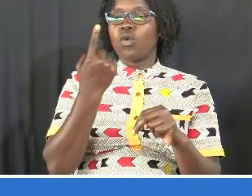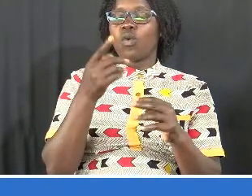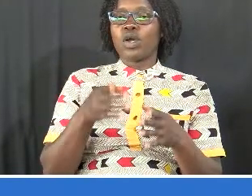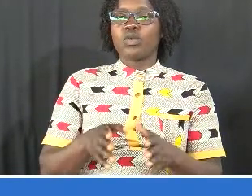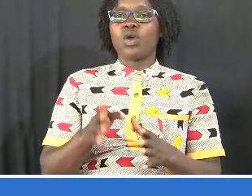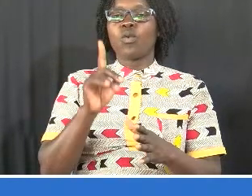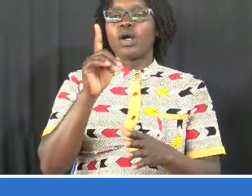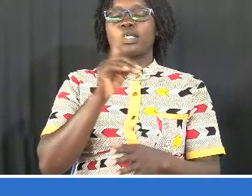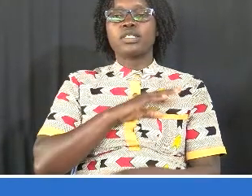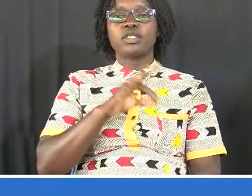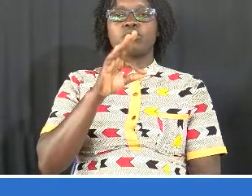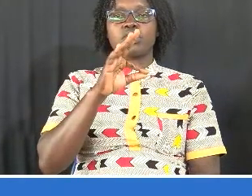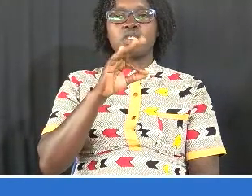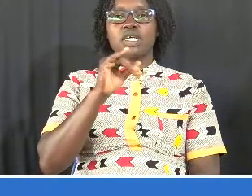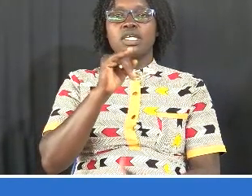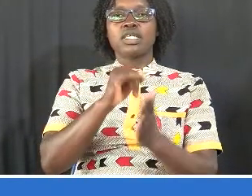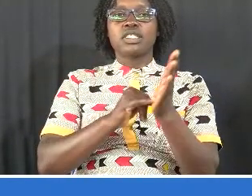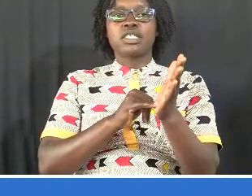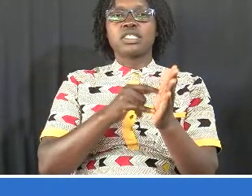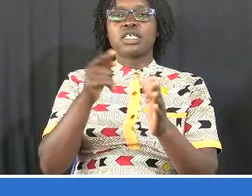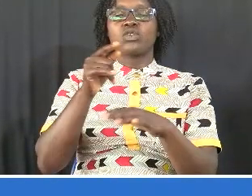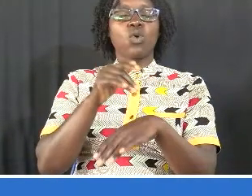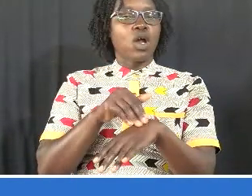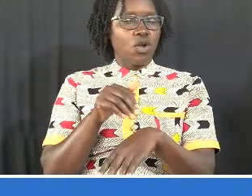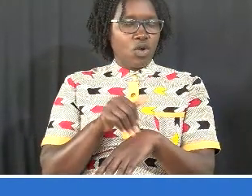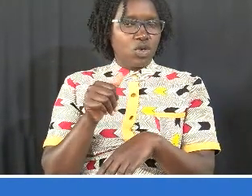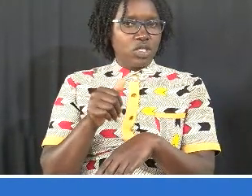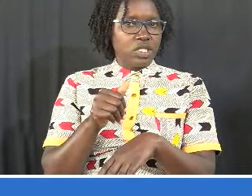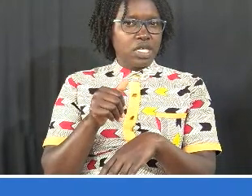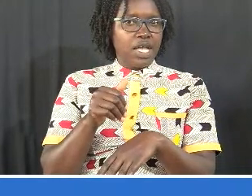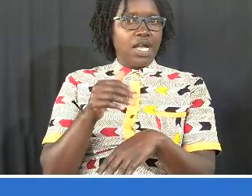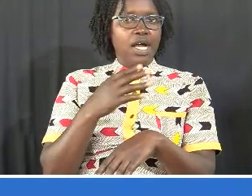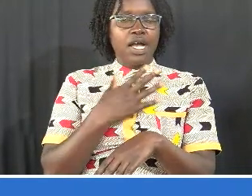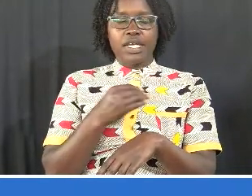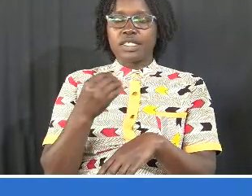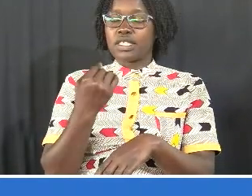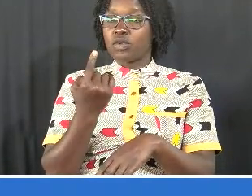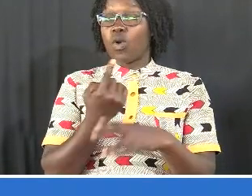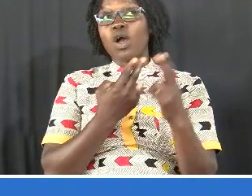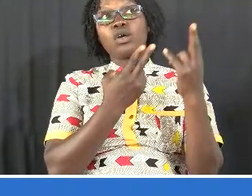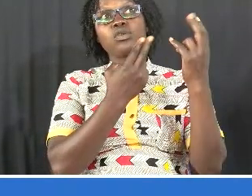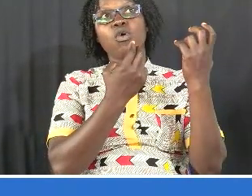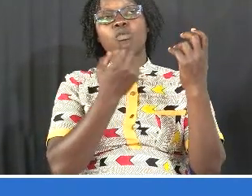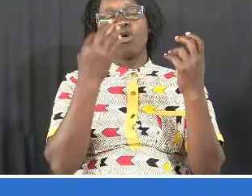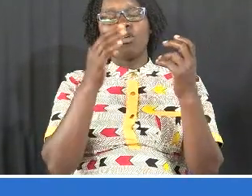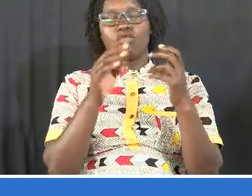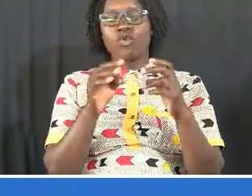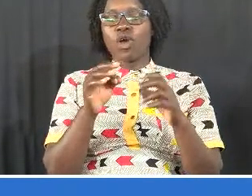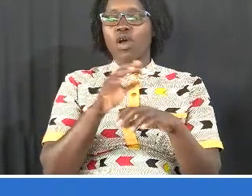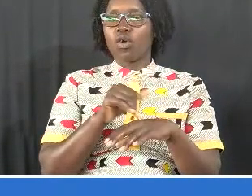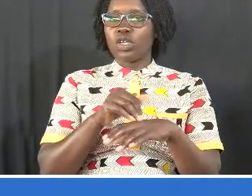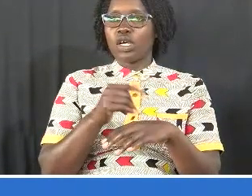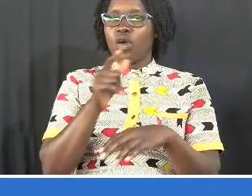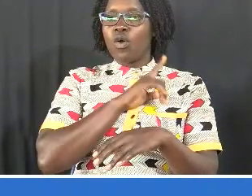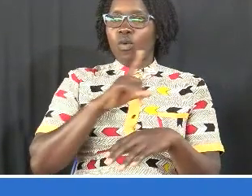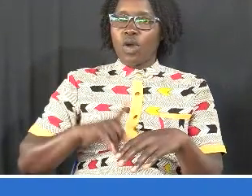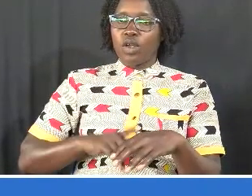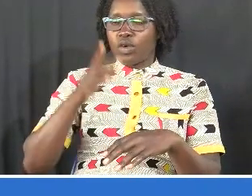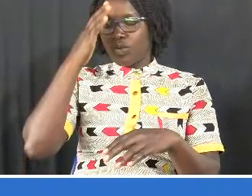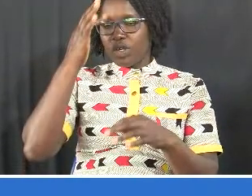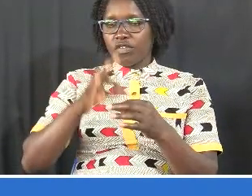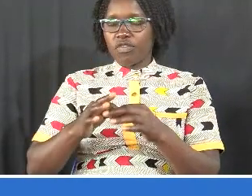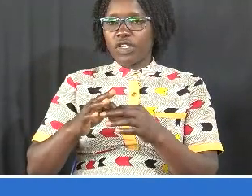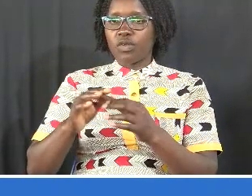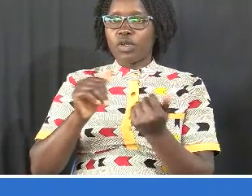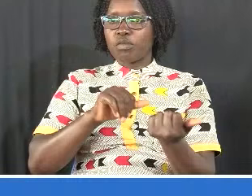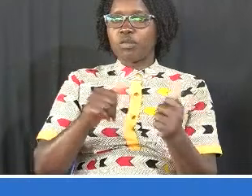Spirit, just as you were called, and in one hope of your calling, one Lord, one faith, one baptism,